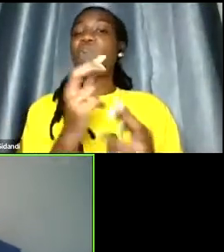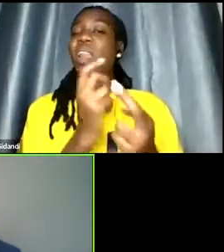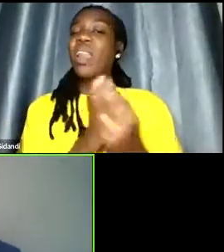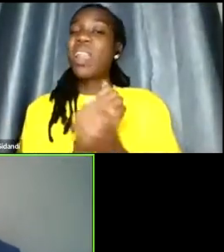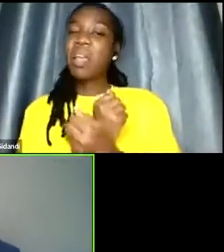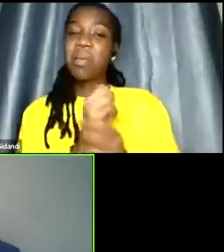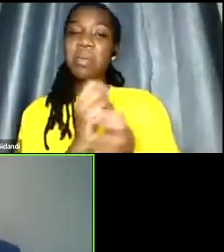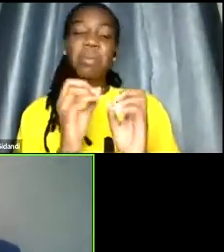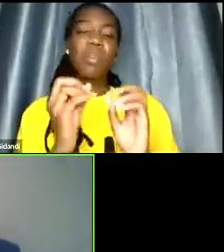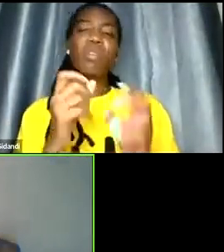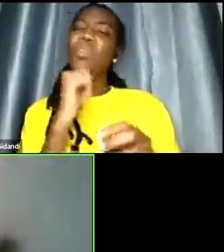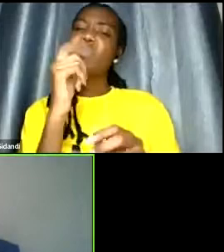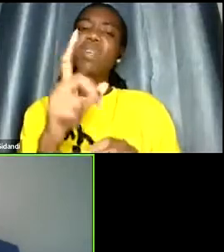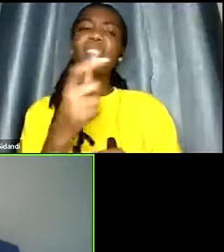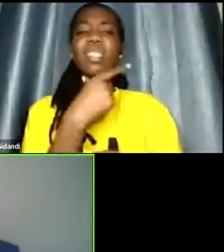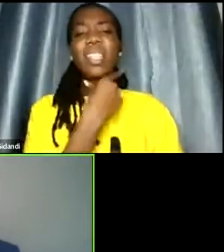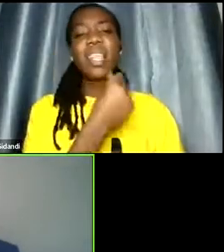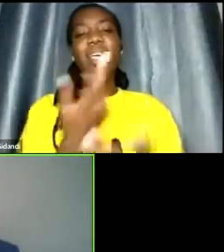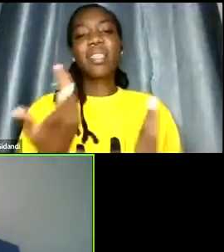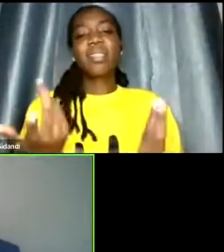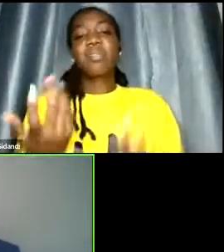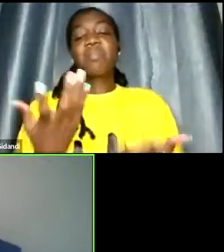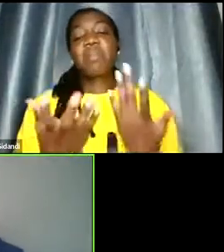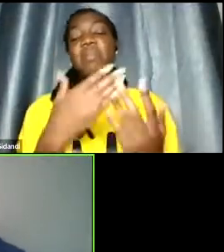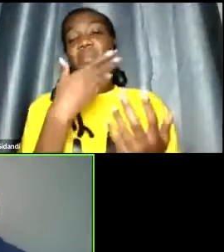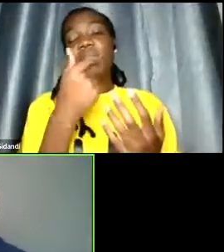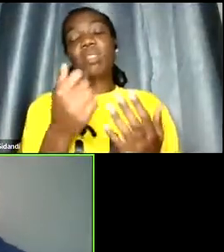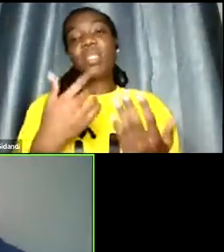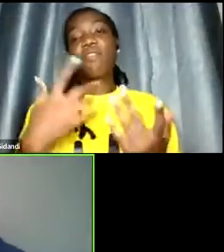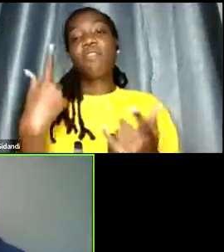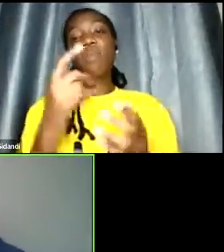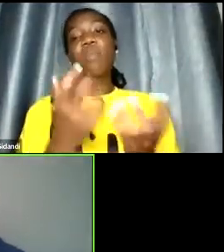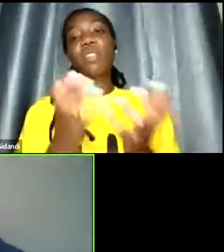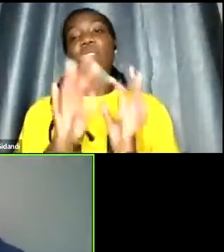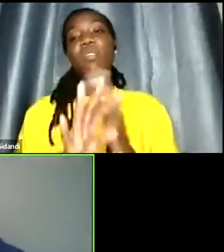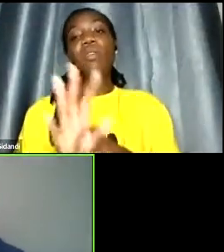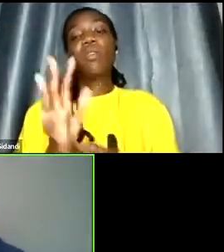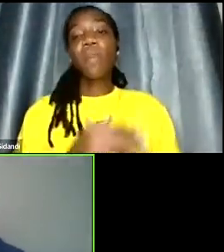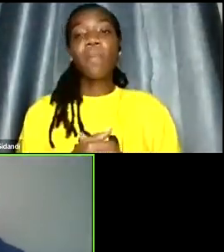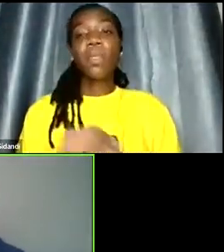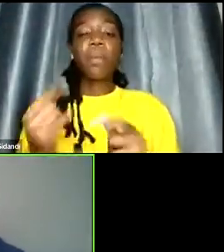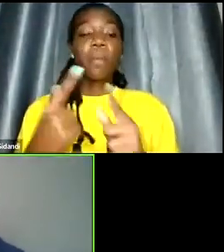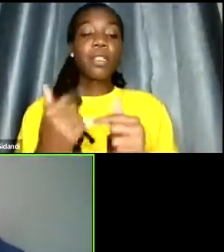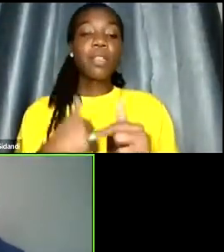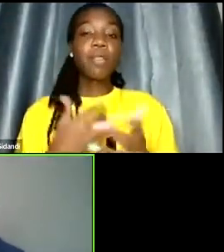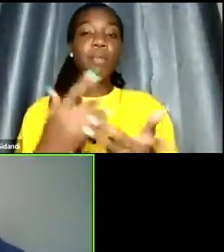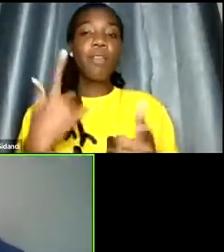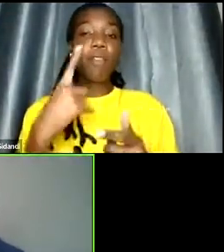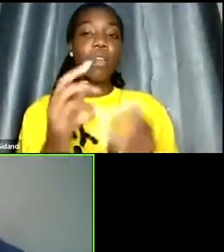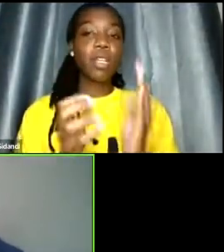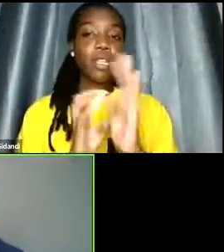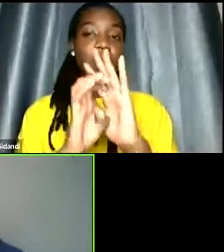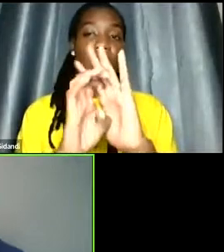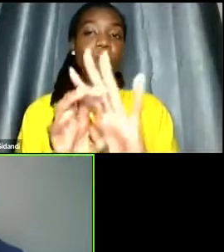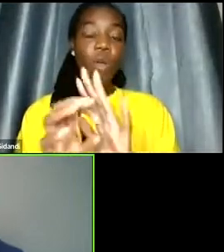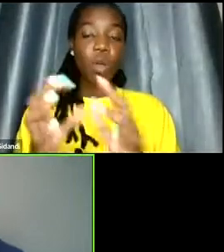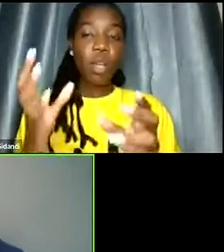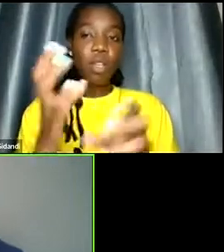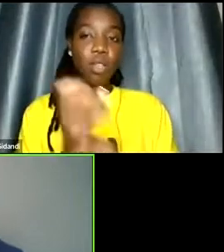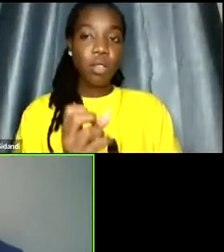even have to like them. They might be the best thing for your business. Let me give you a classic example of an organization that has managed succession